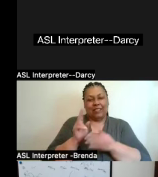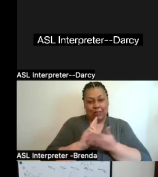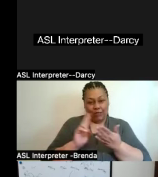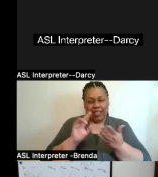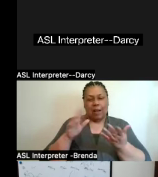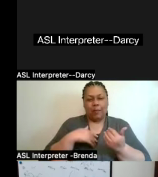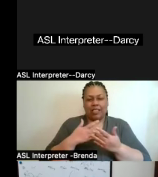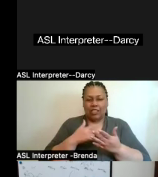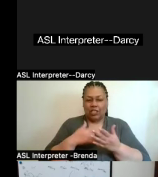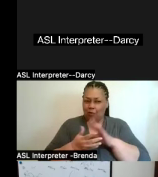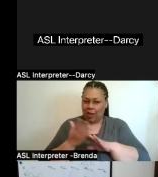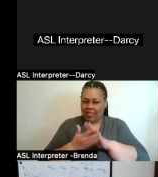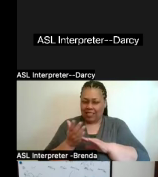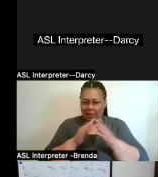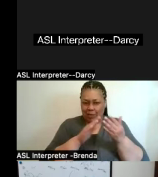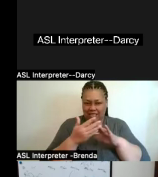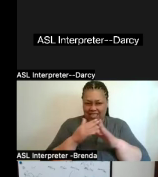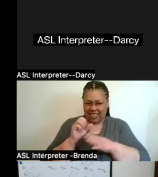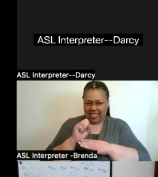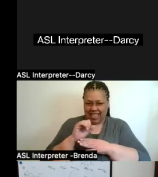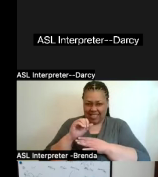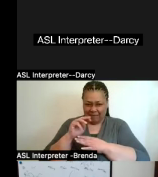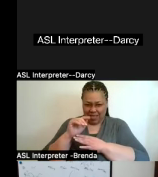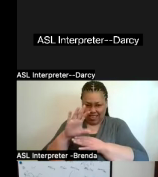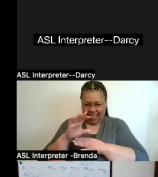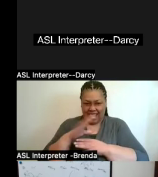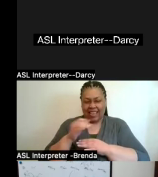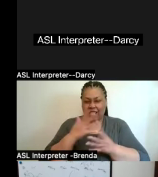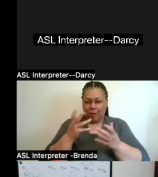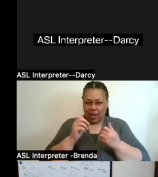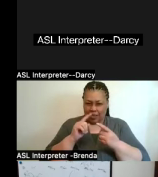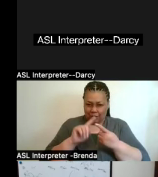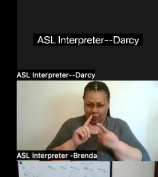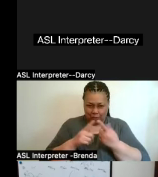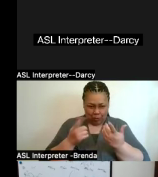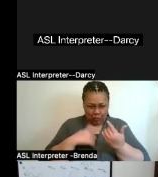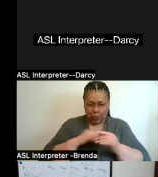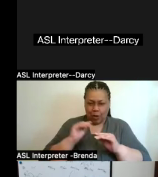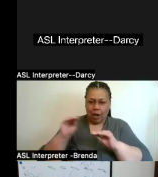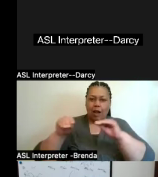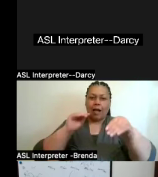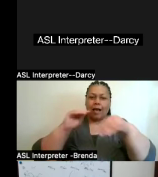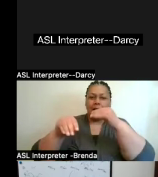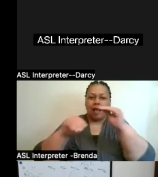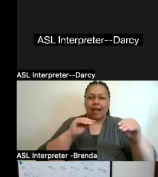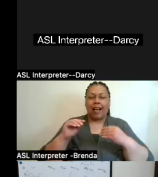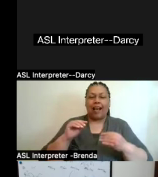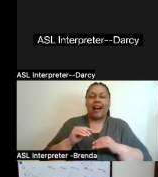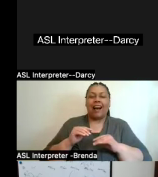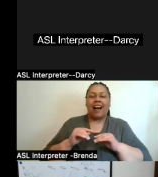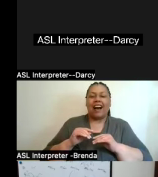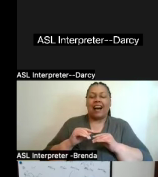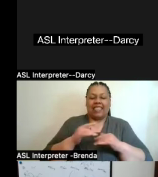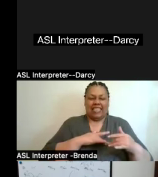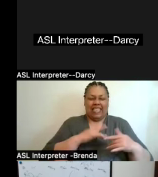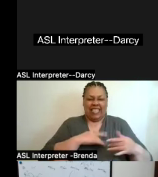network. And so she wanted to put some of the community seismic network accelerometers into the SoFi Stadium. So we had 10